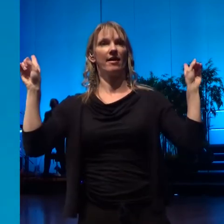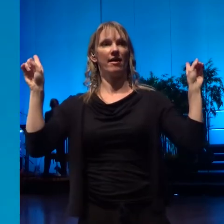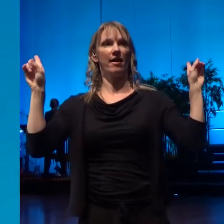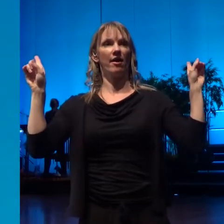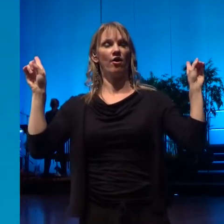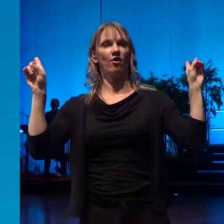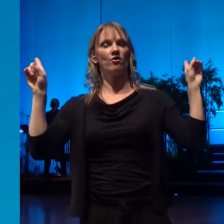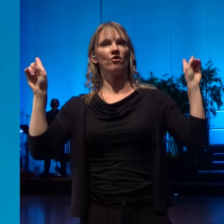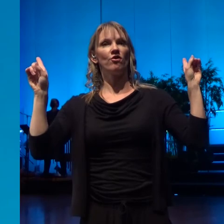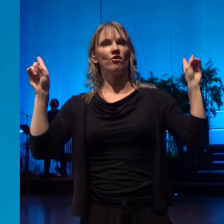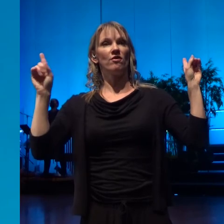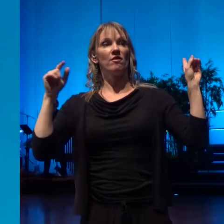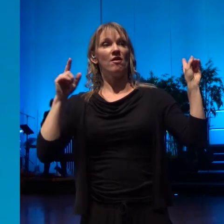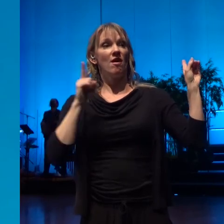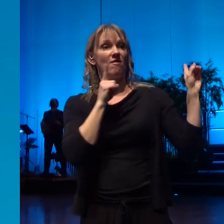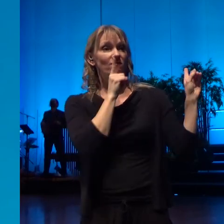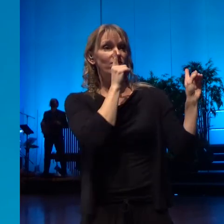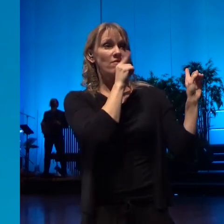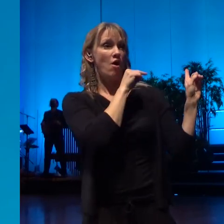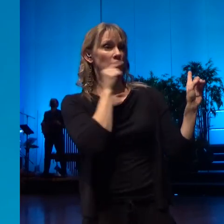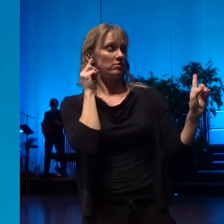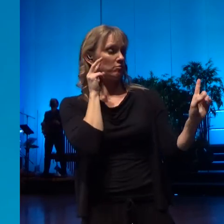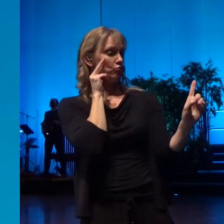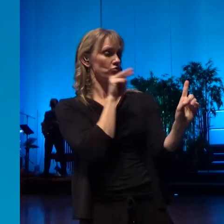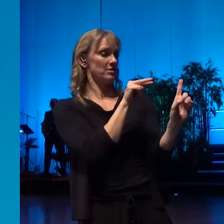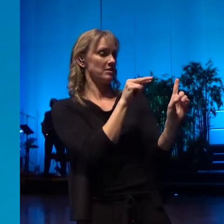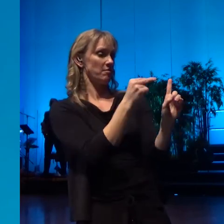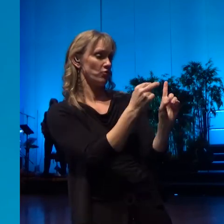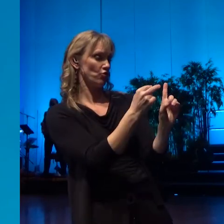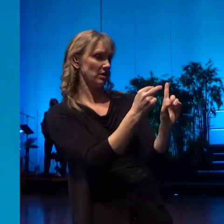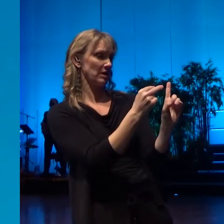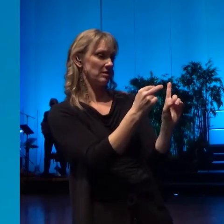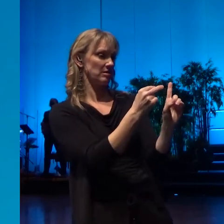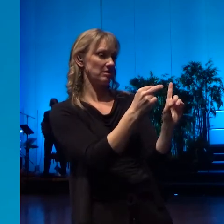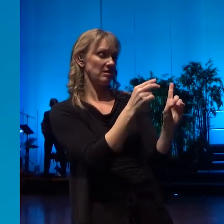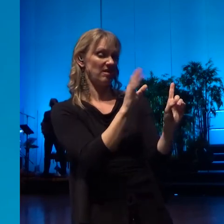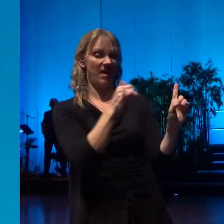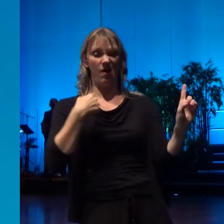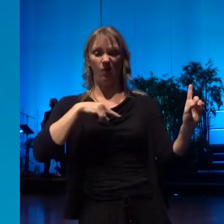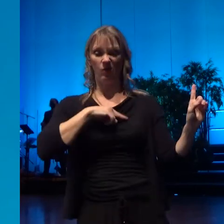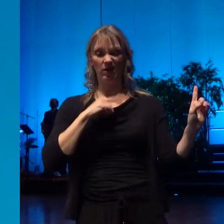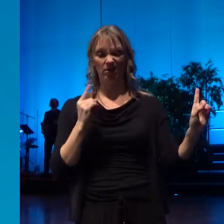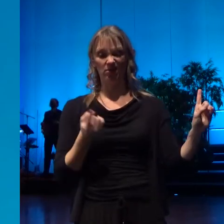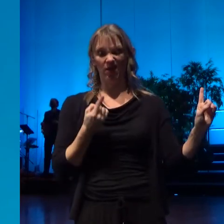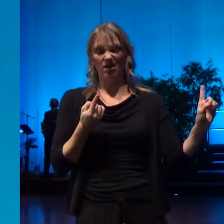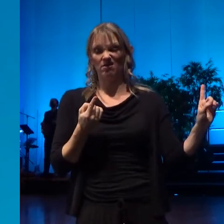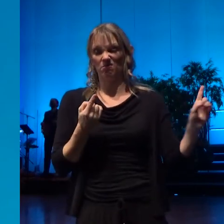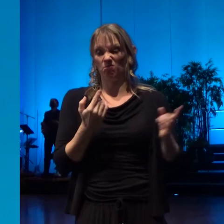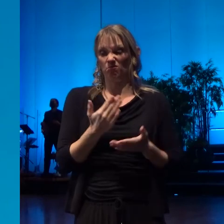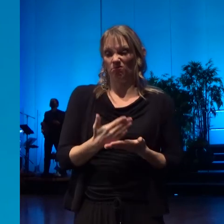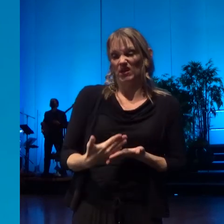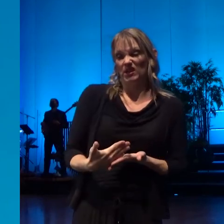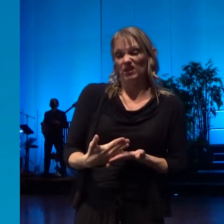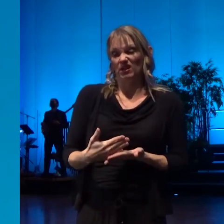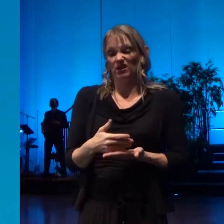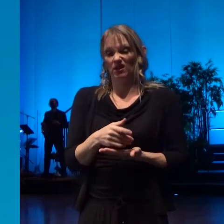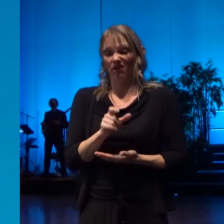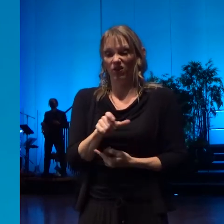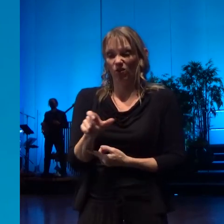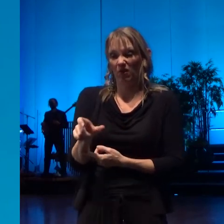false perceptions that we're just a hunk of humanity, to let that